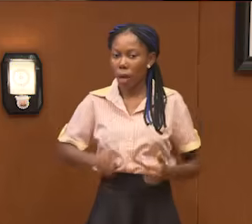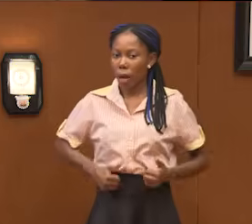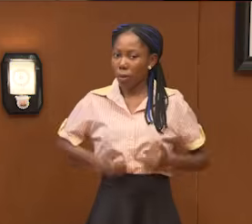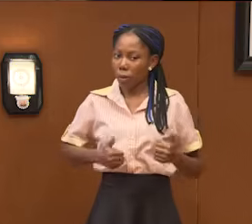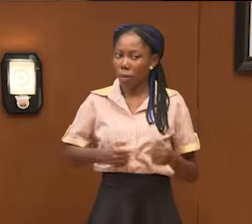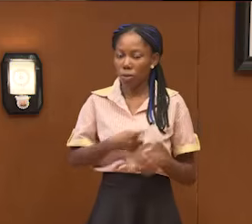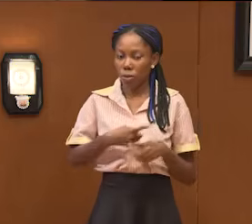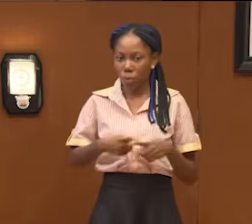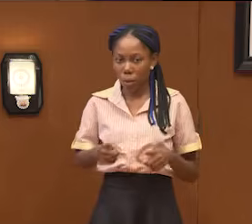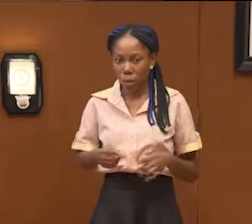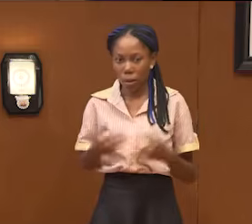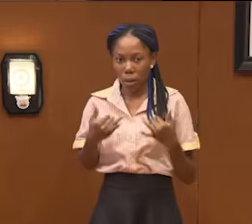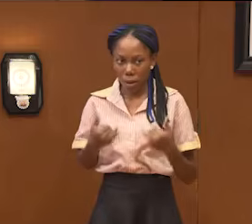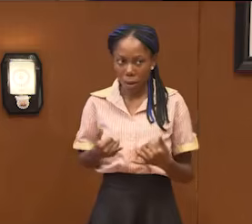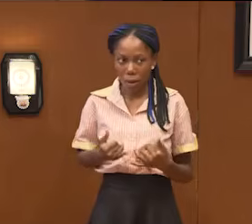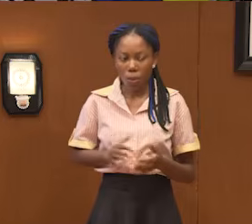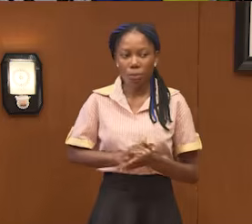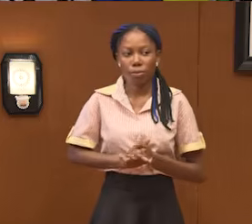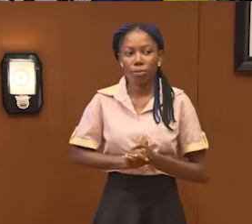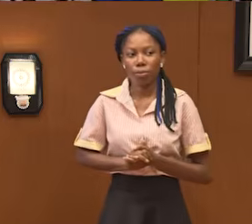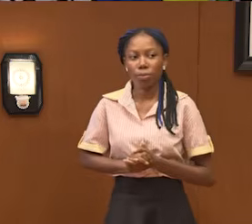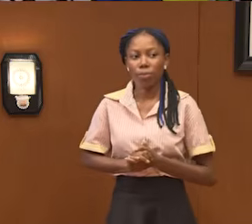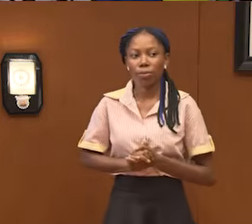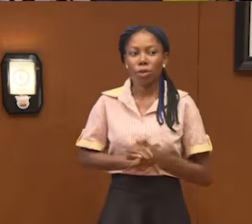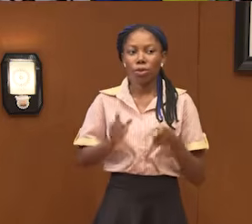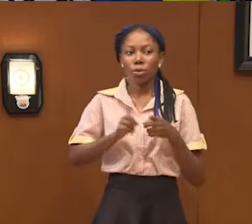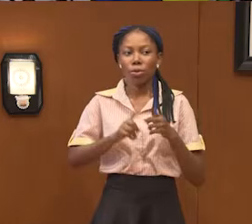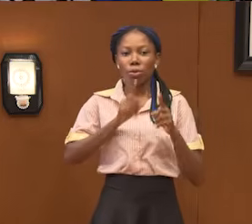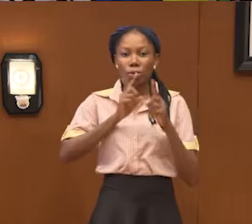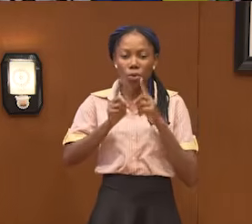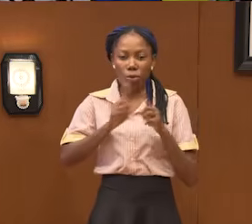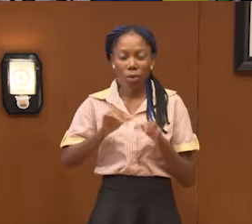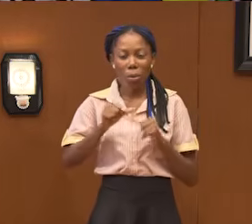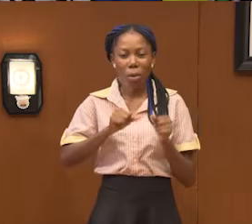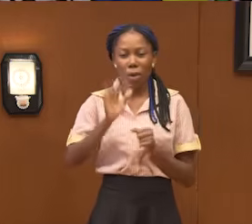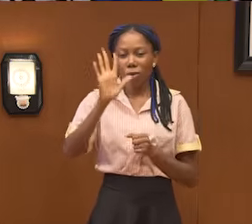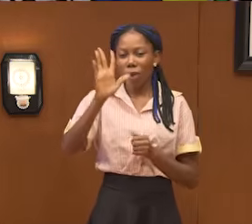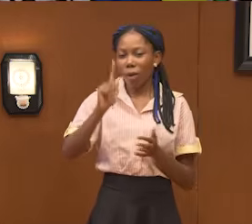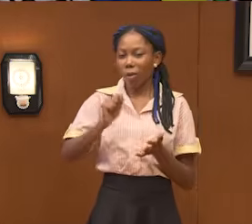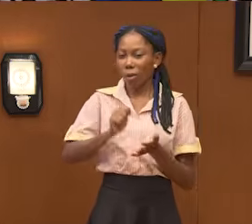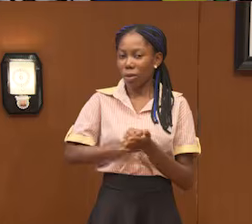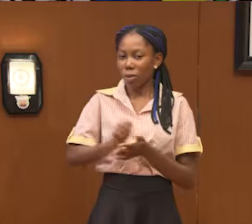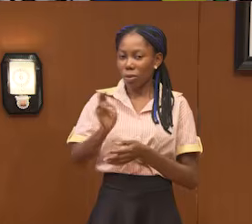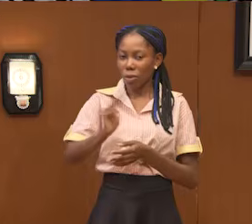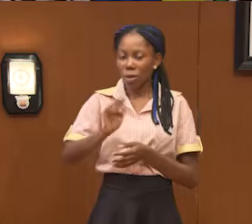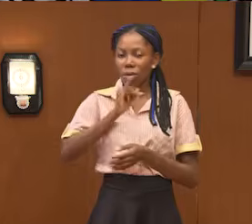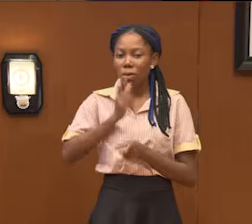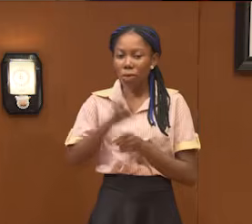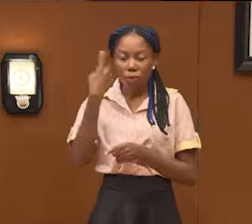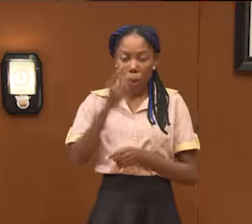So, right now, you're talking about 5,000 naira. Is it per